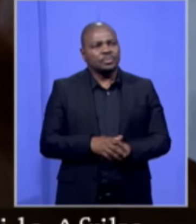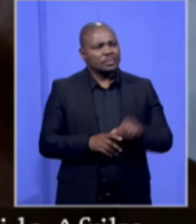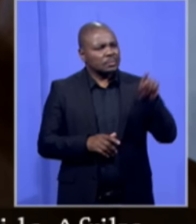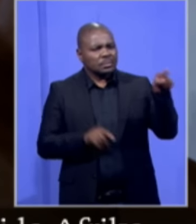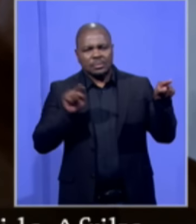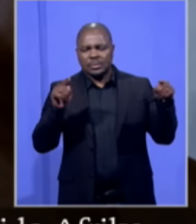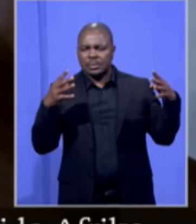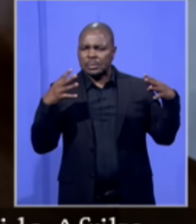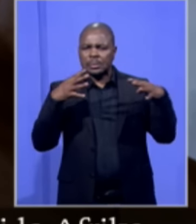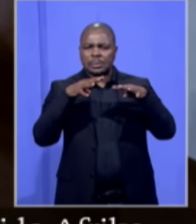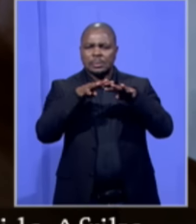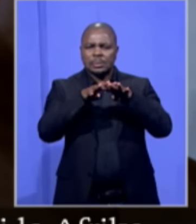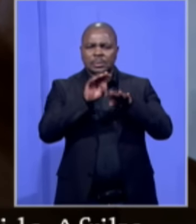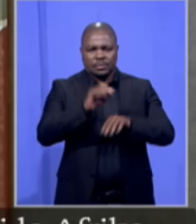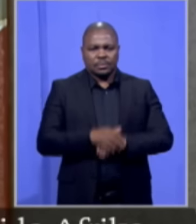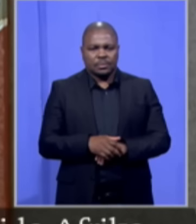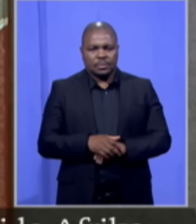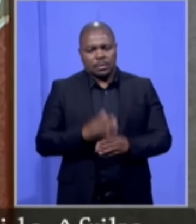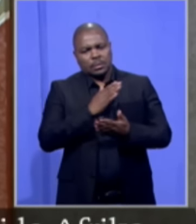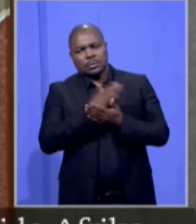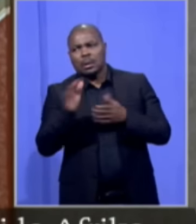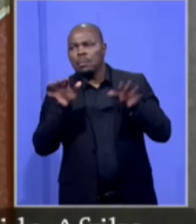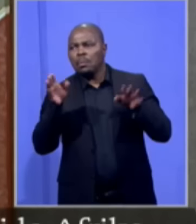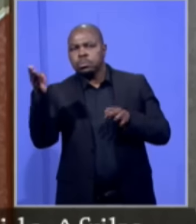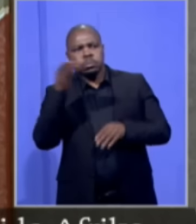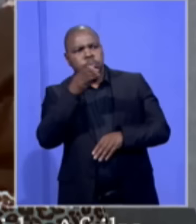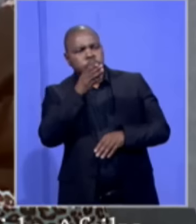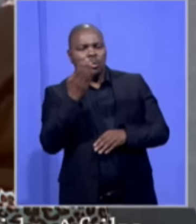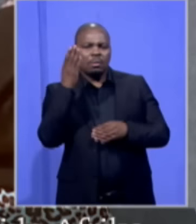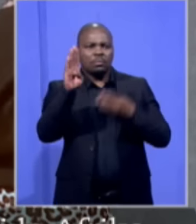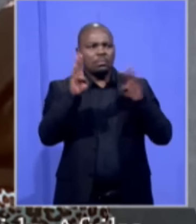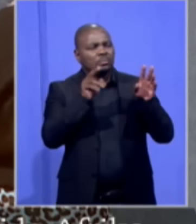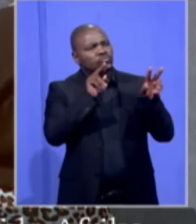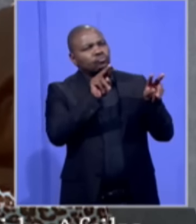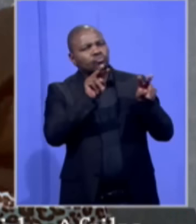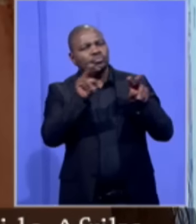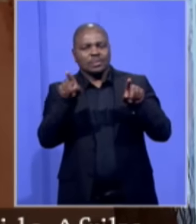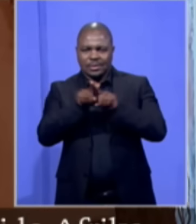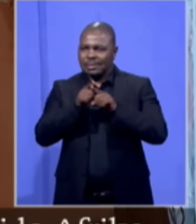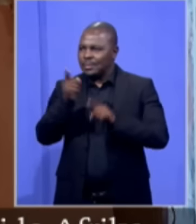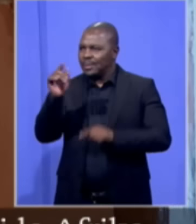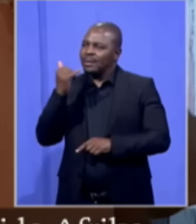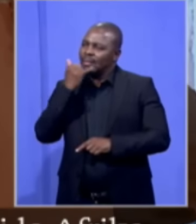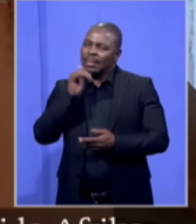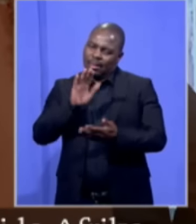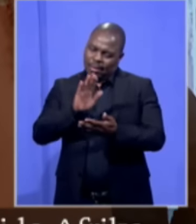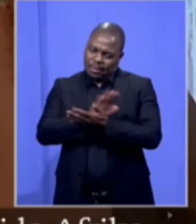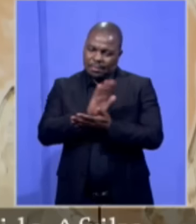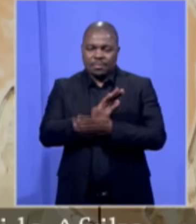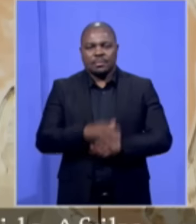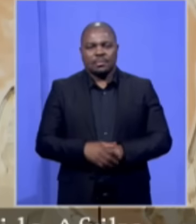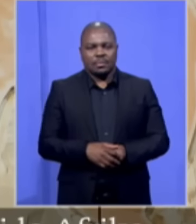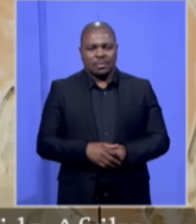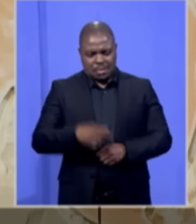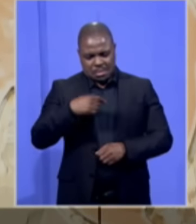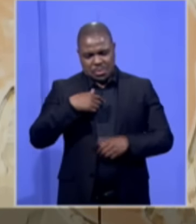other. Khabagare ba ba neng ba tsenetse pulo ya dipontsho ba ne ba itumeletse tiro eno. It's very exciting